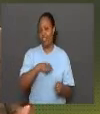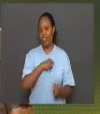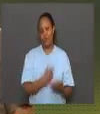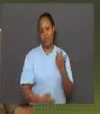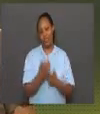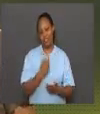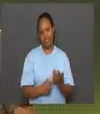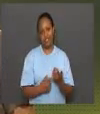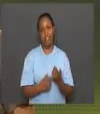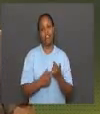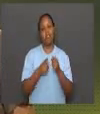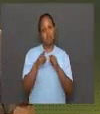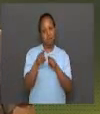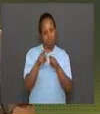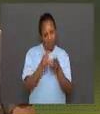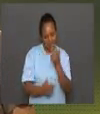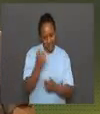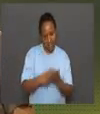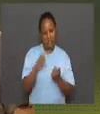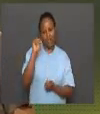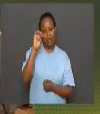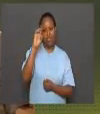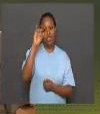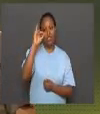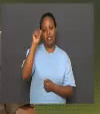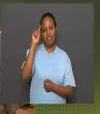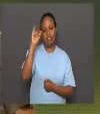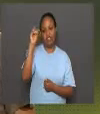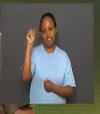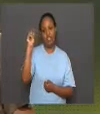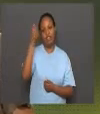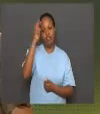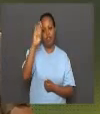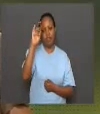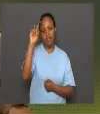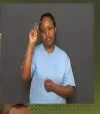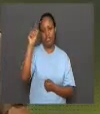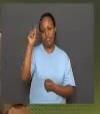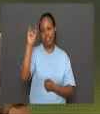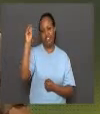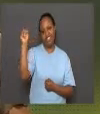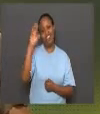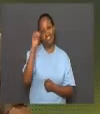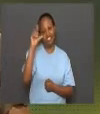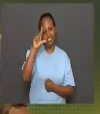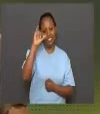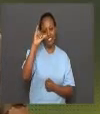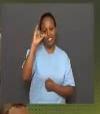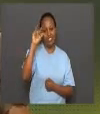of negotiation, mediation, arbitration, and litigation.